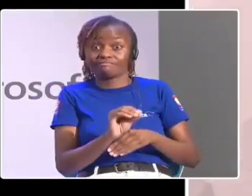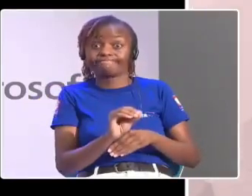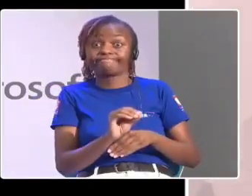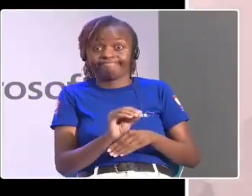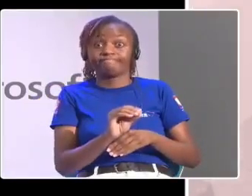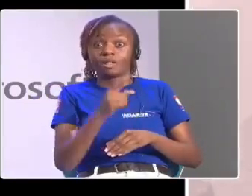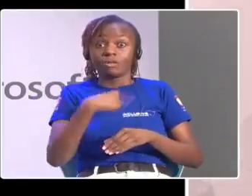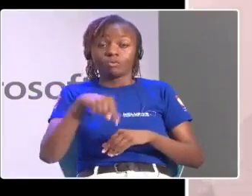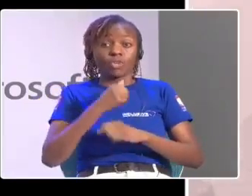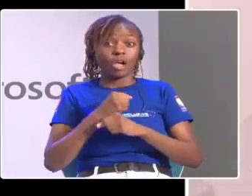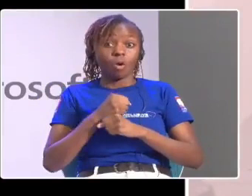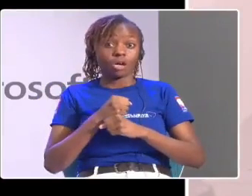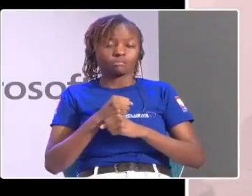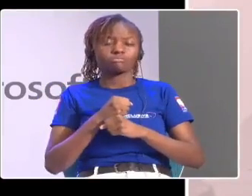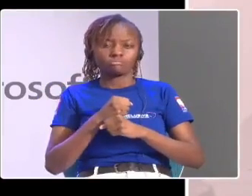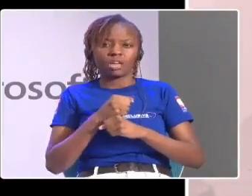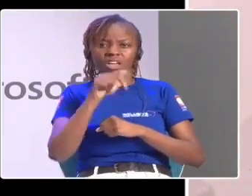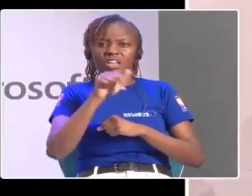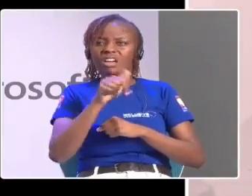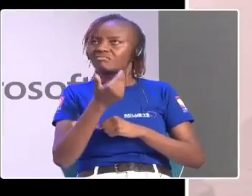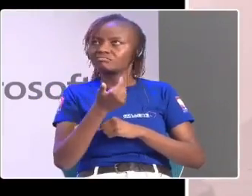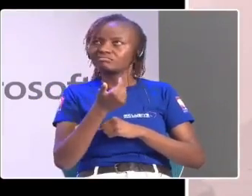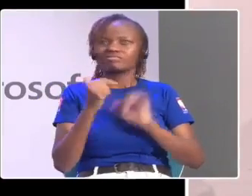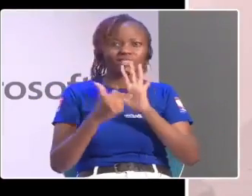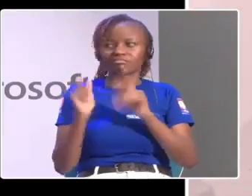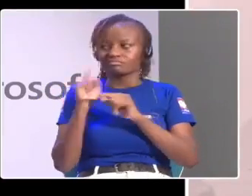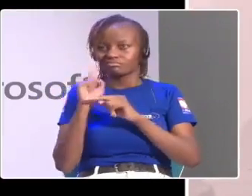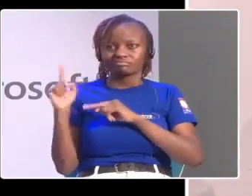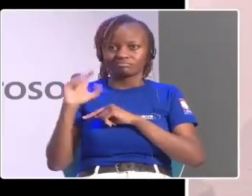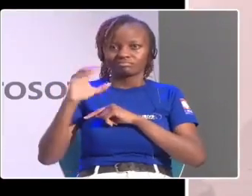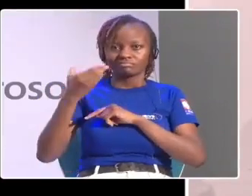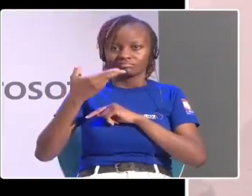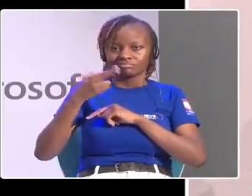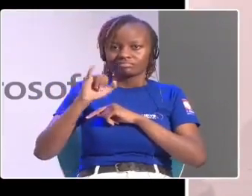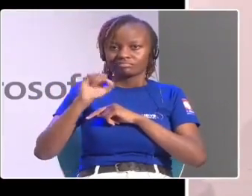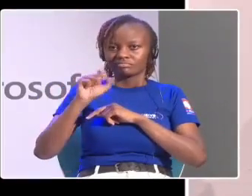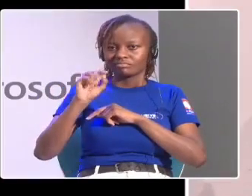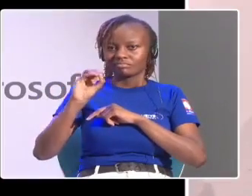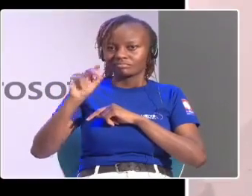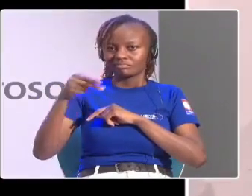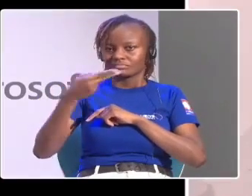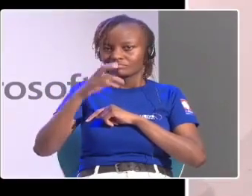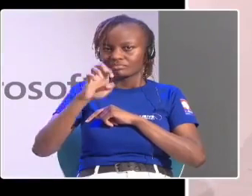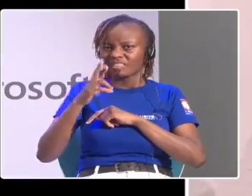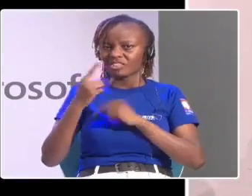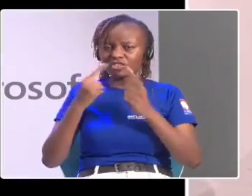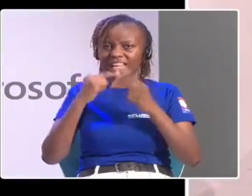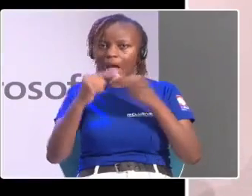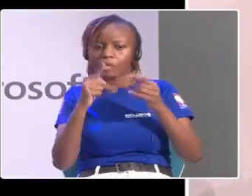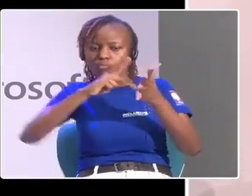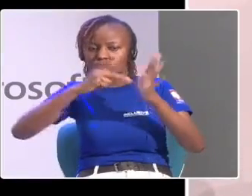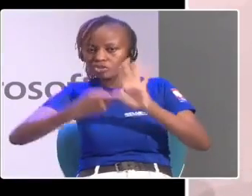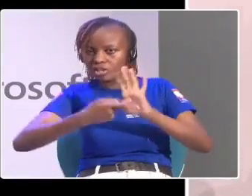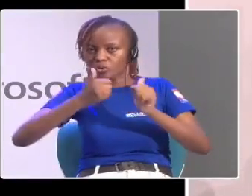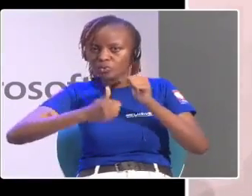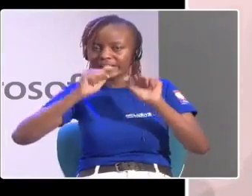are working, you'll hear actually Christopher speaking in another hour or so about projects that are really going to